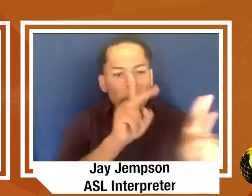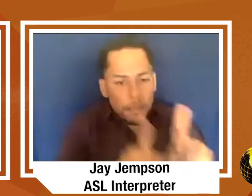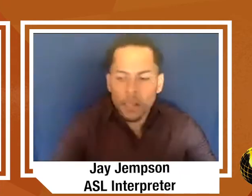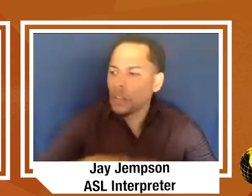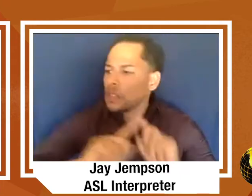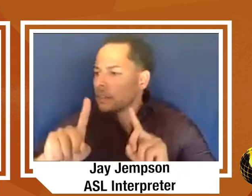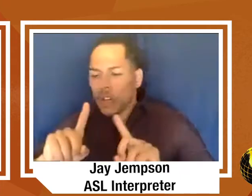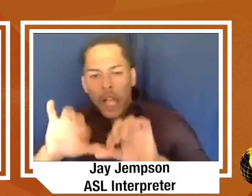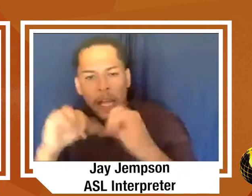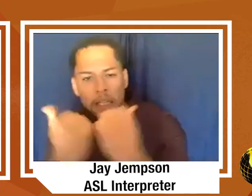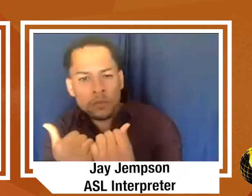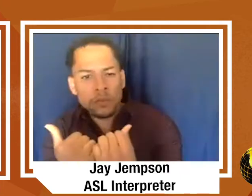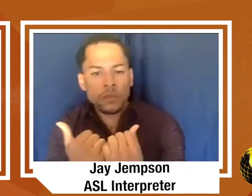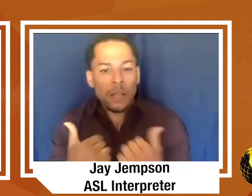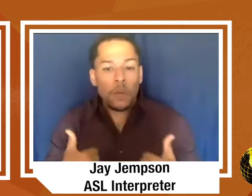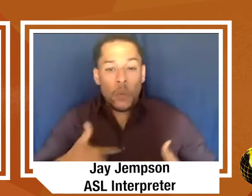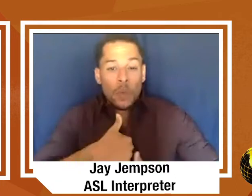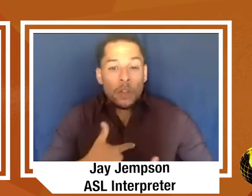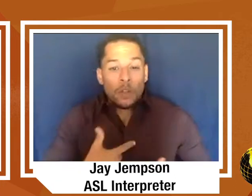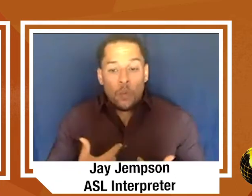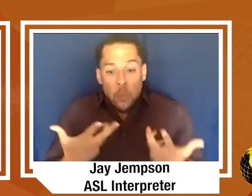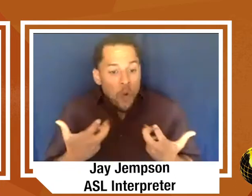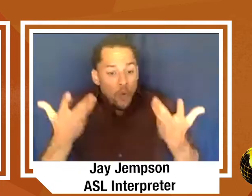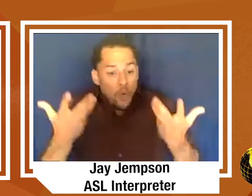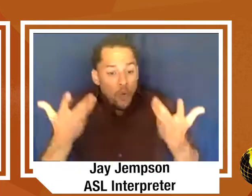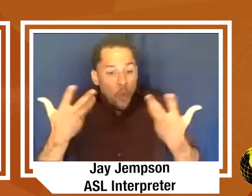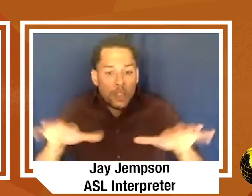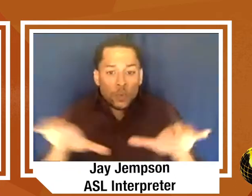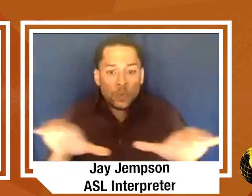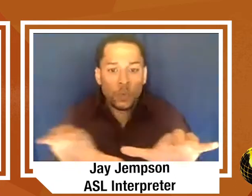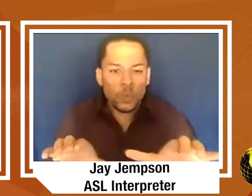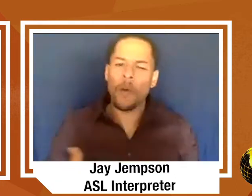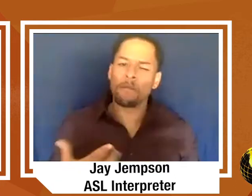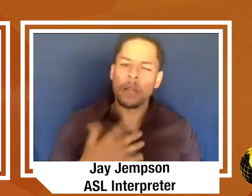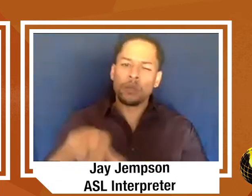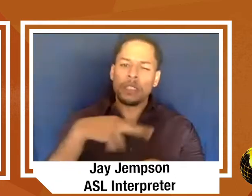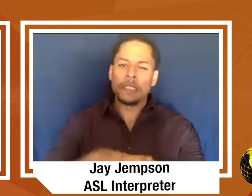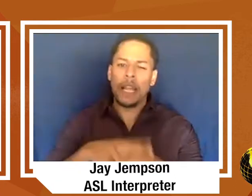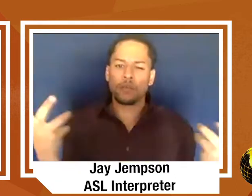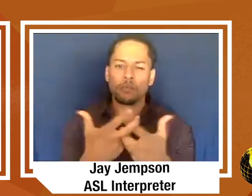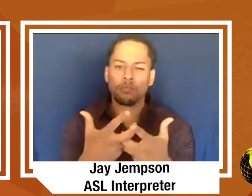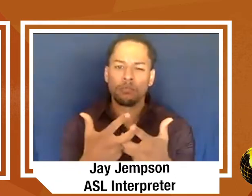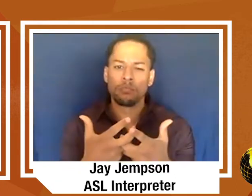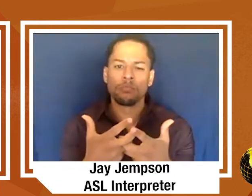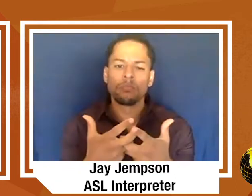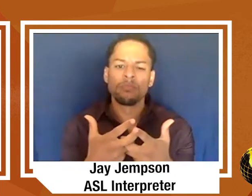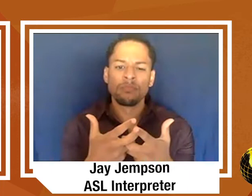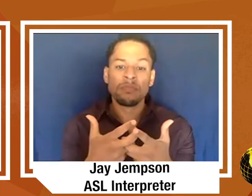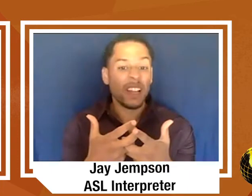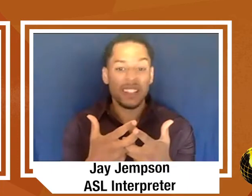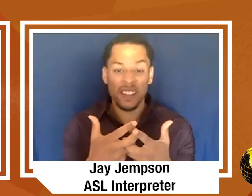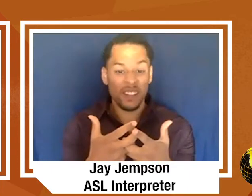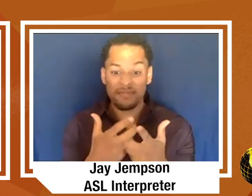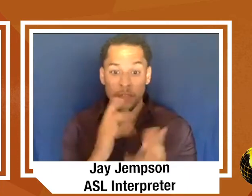other agencies, with the work that we were already planning to do. So it was really a natural fit,